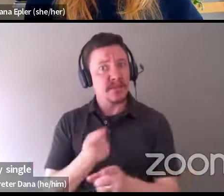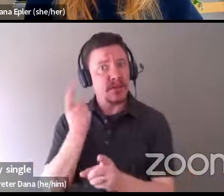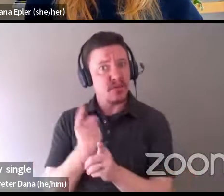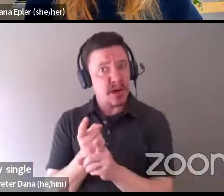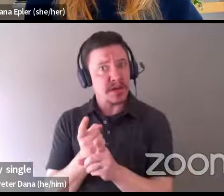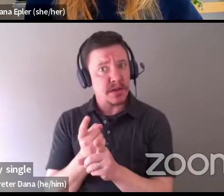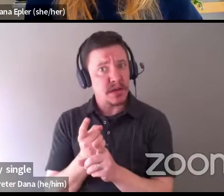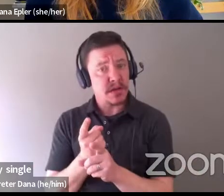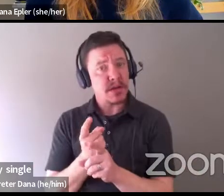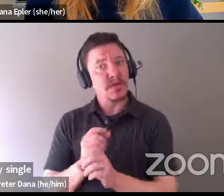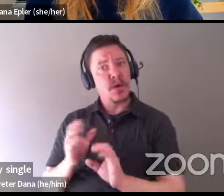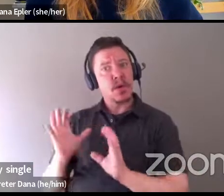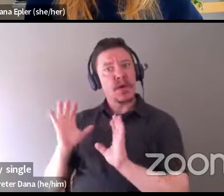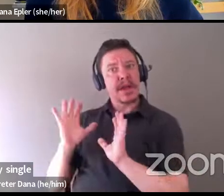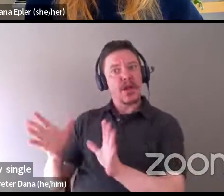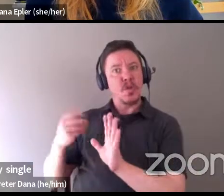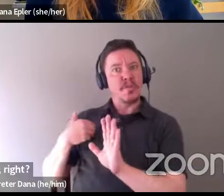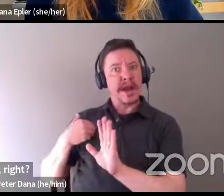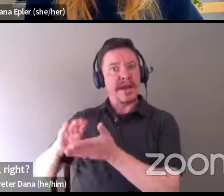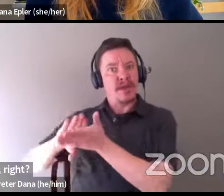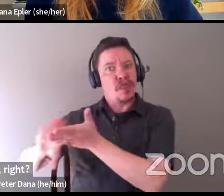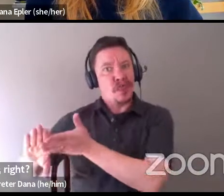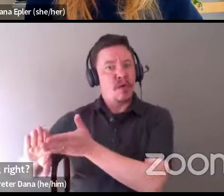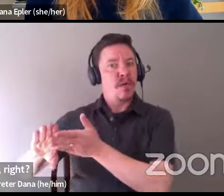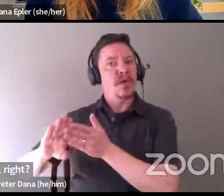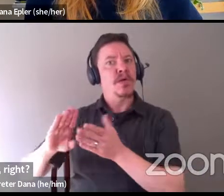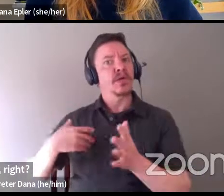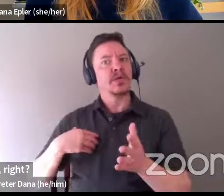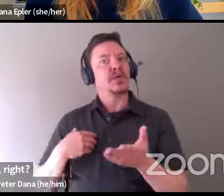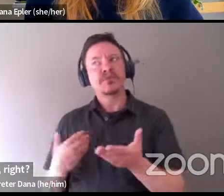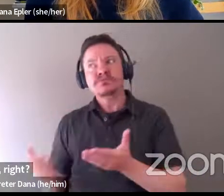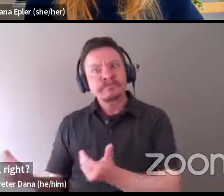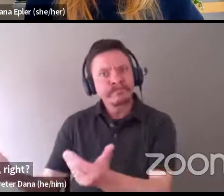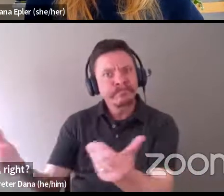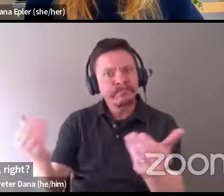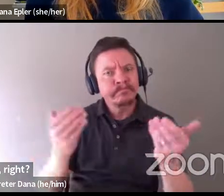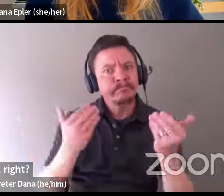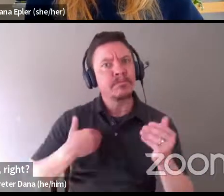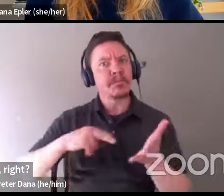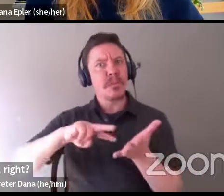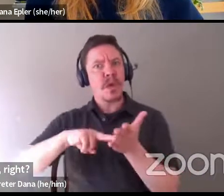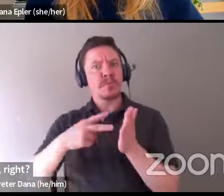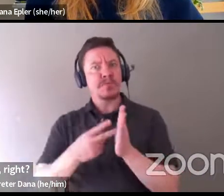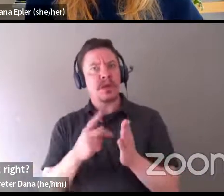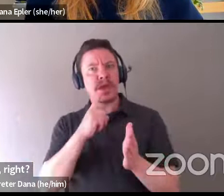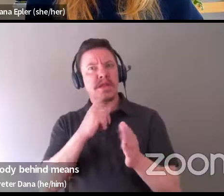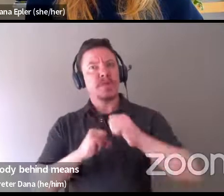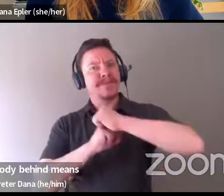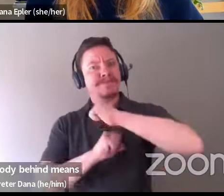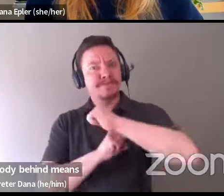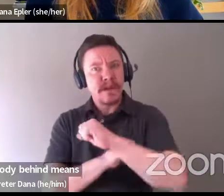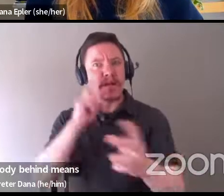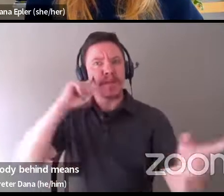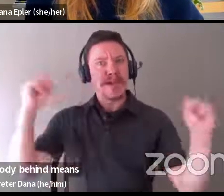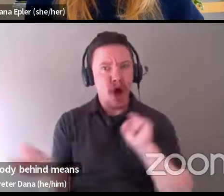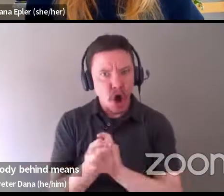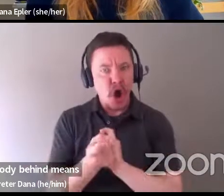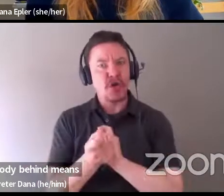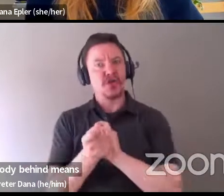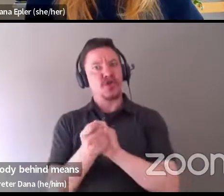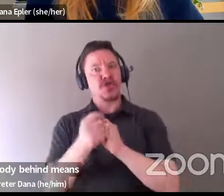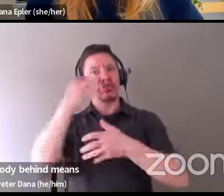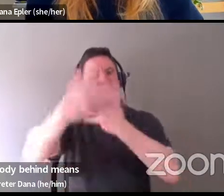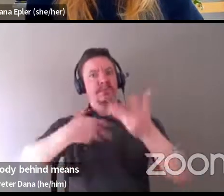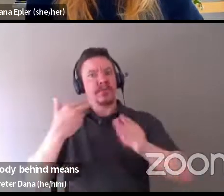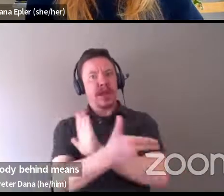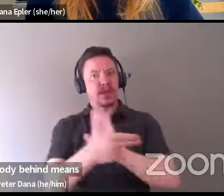leaving nobody behind, to leave nobody behind means that we fundamentally alter the status quo. We're not talking